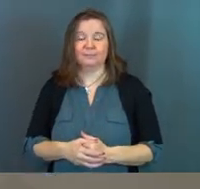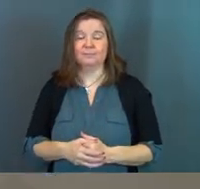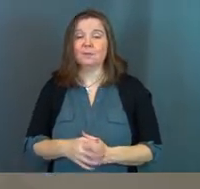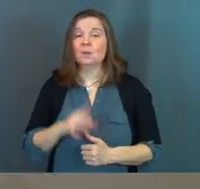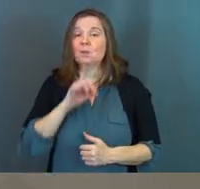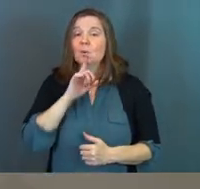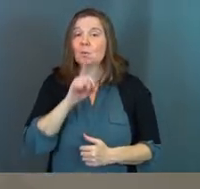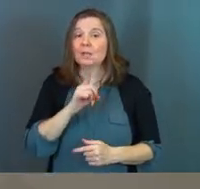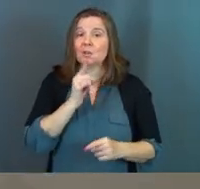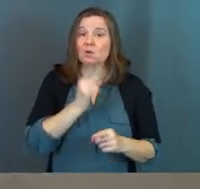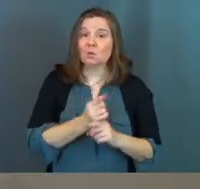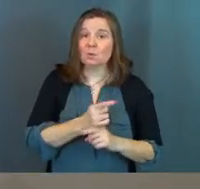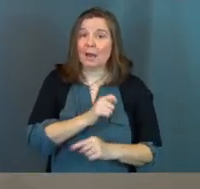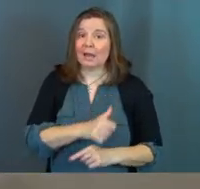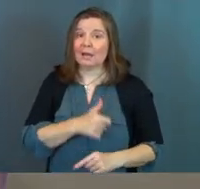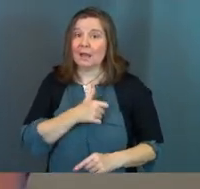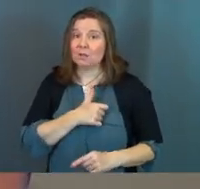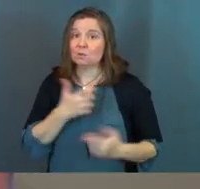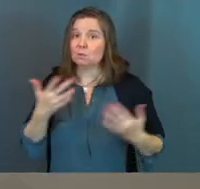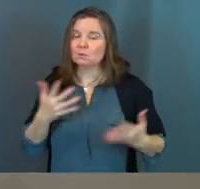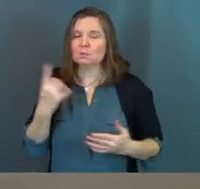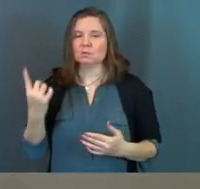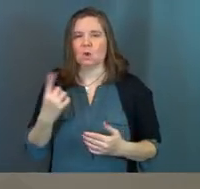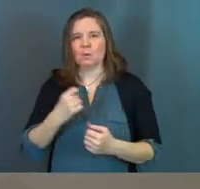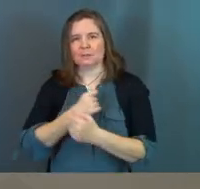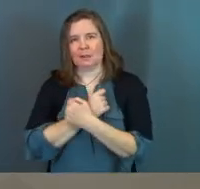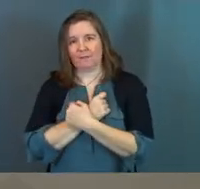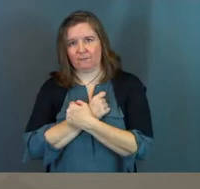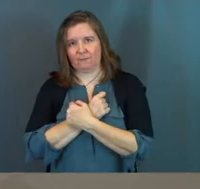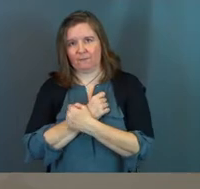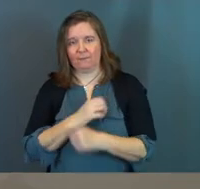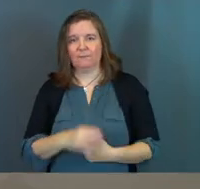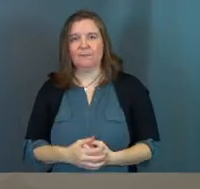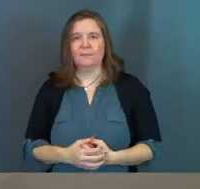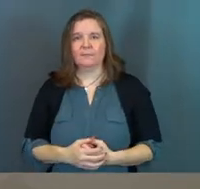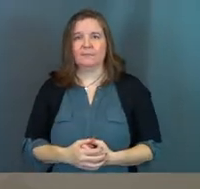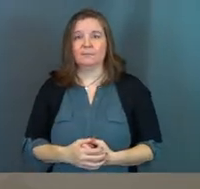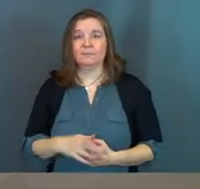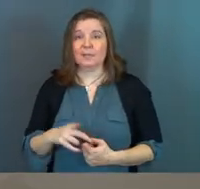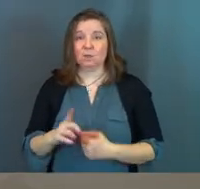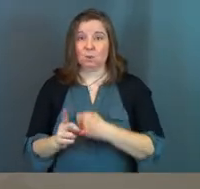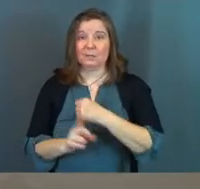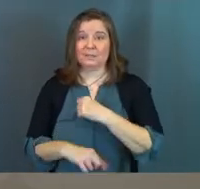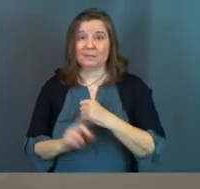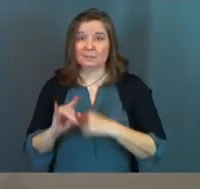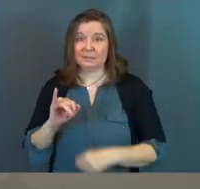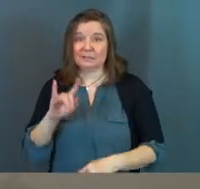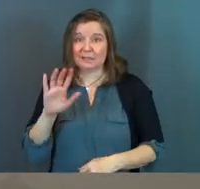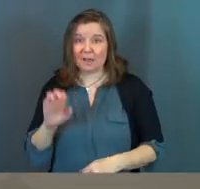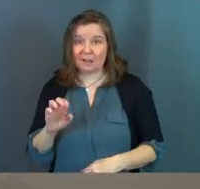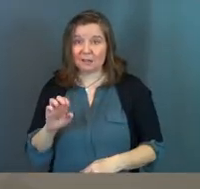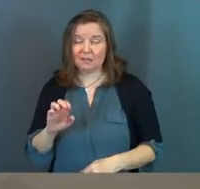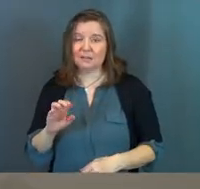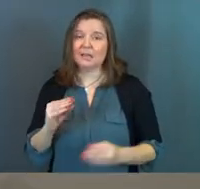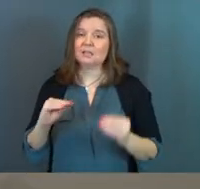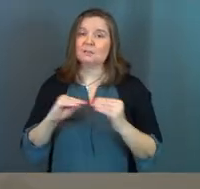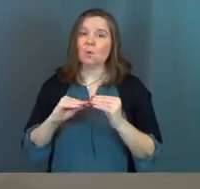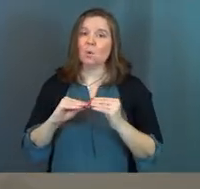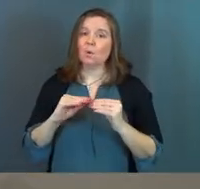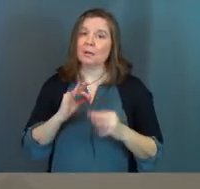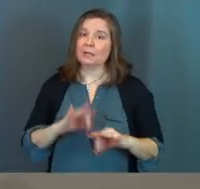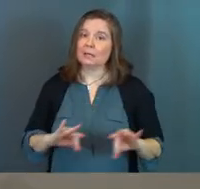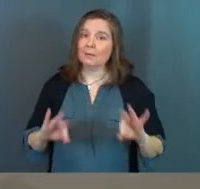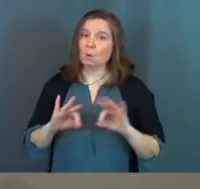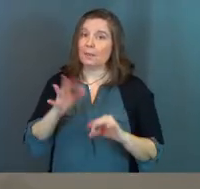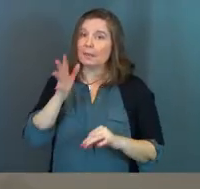The real right attitude is always love. And your discipline style, it is more